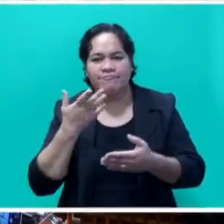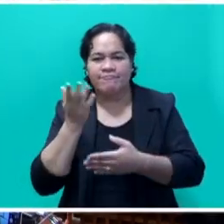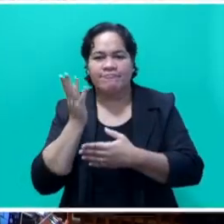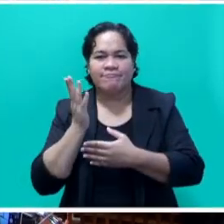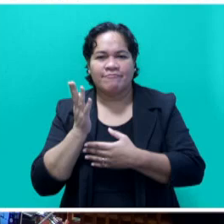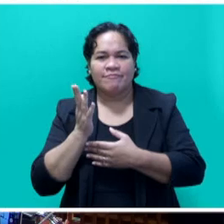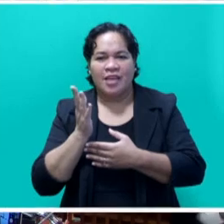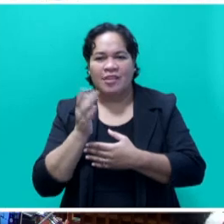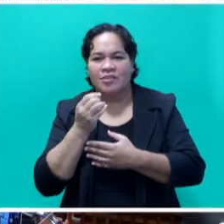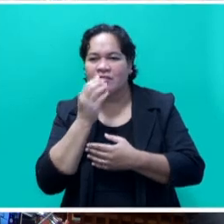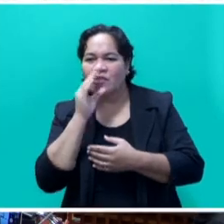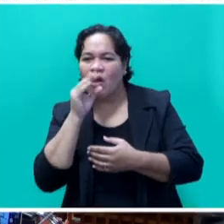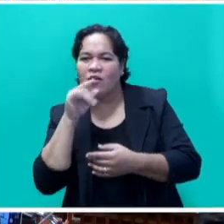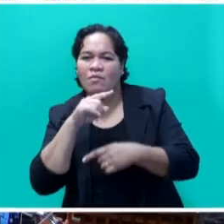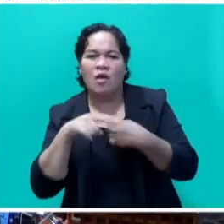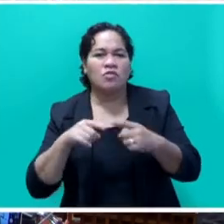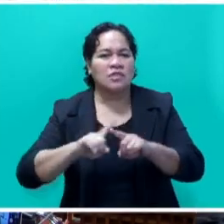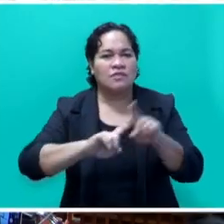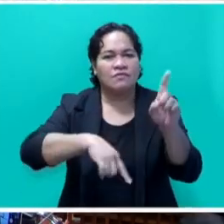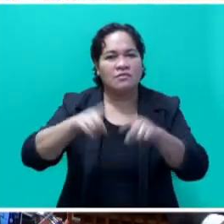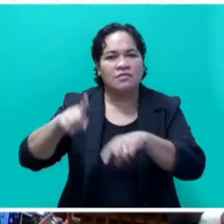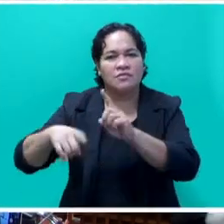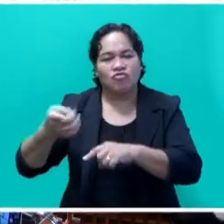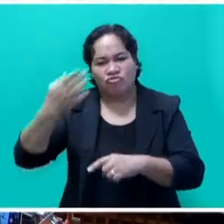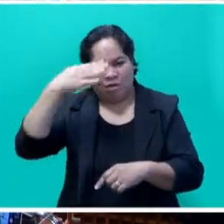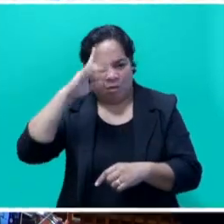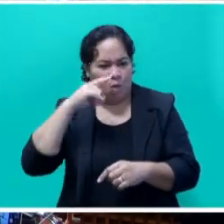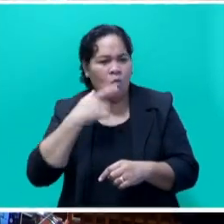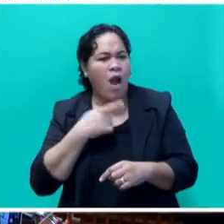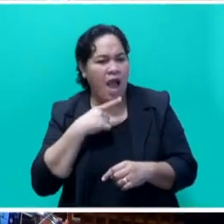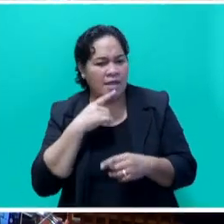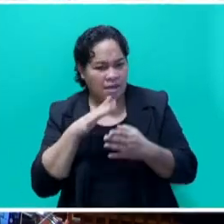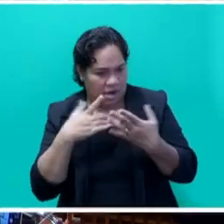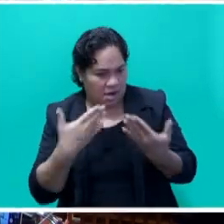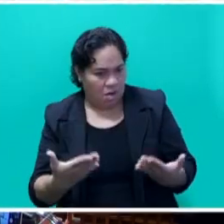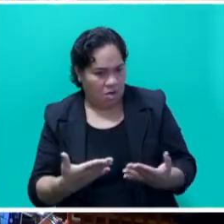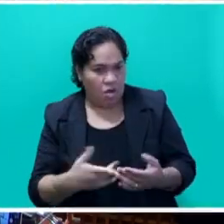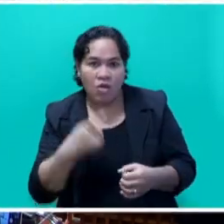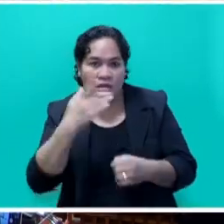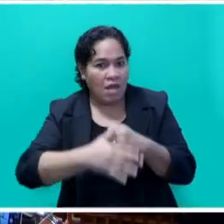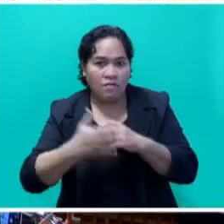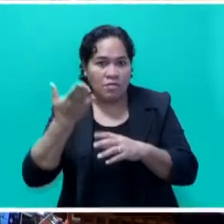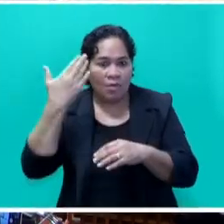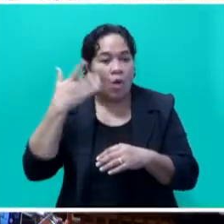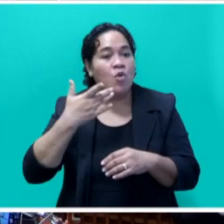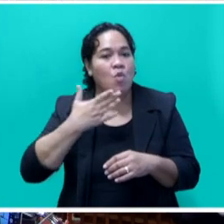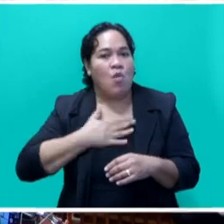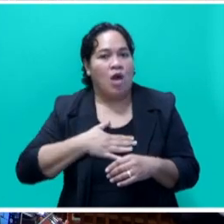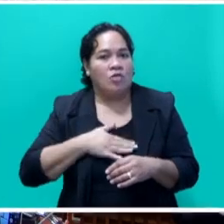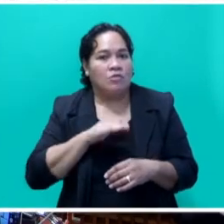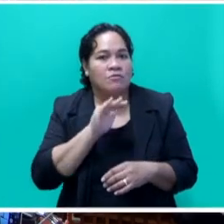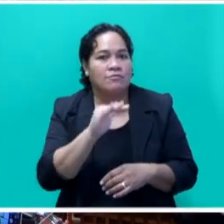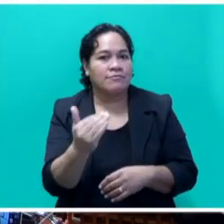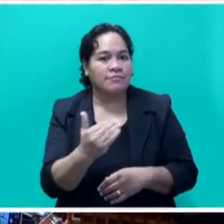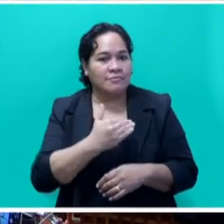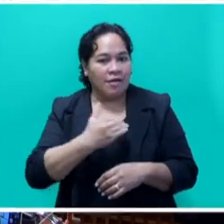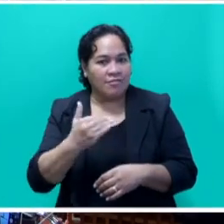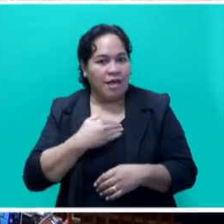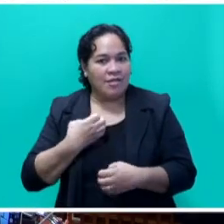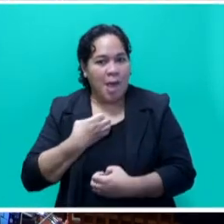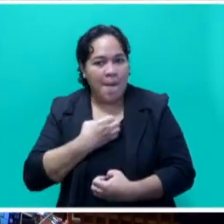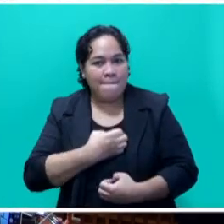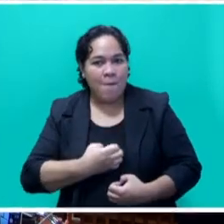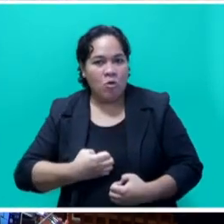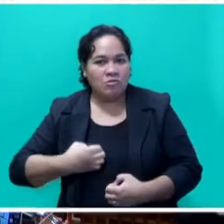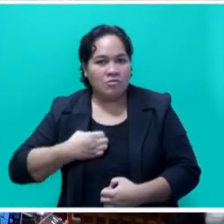Fiji. Why did she have to do that now? She hasn't done it before. She's only done it to raise emotions, to sensationalize the issue, as